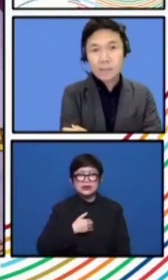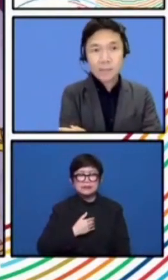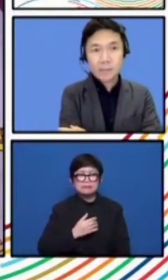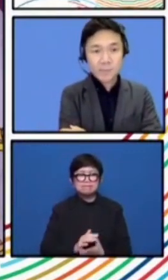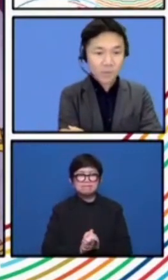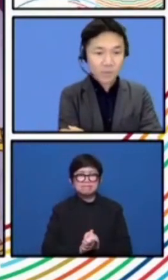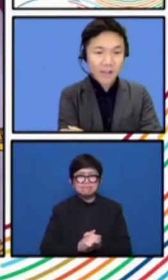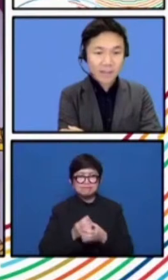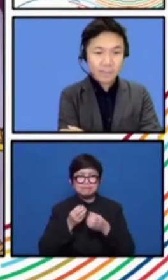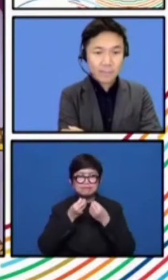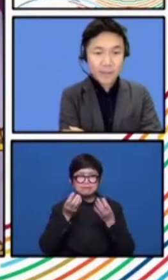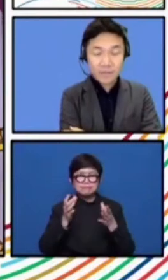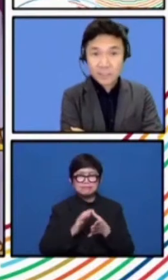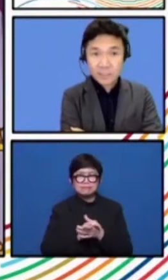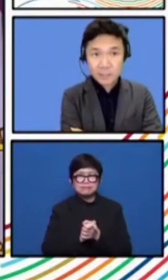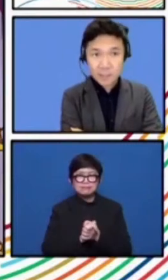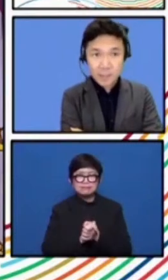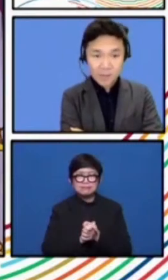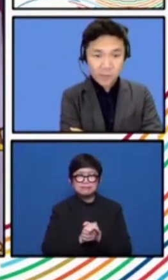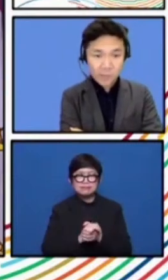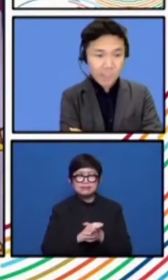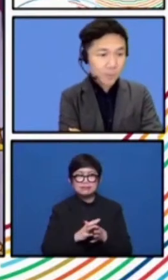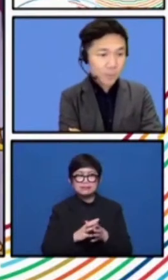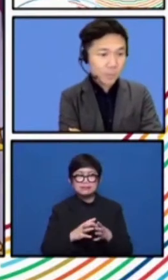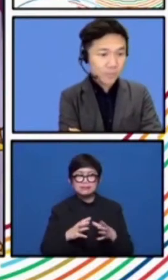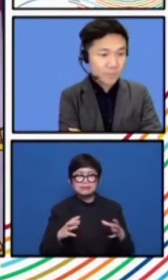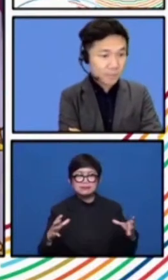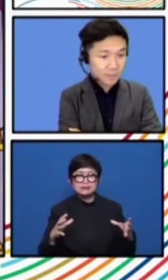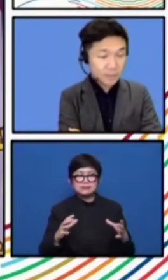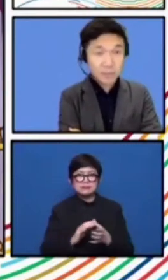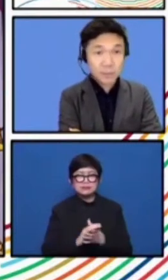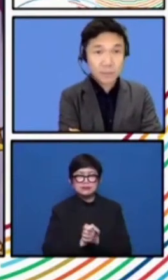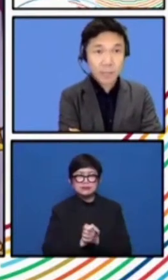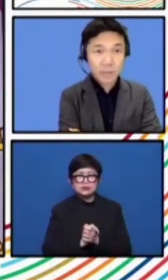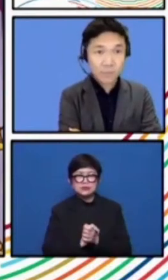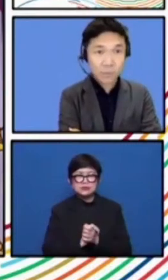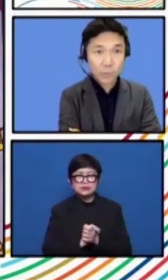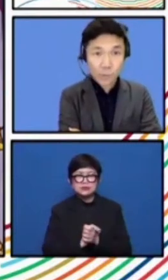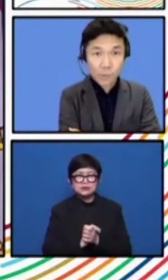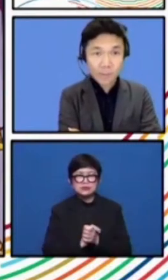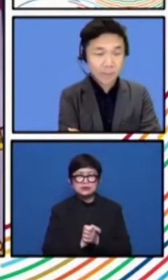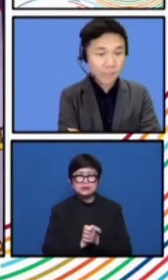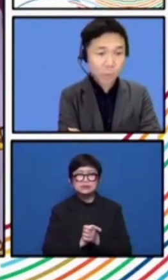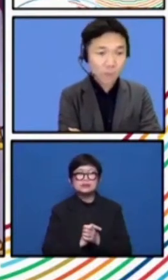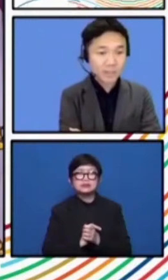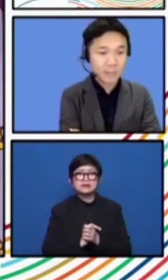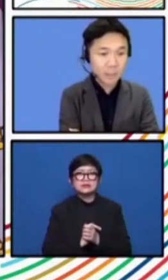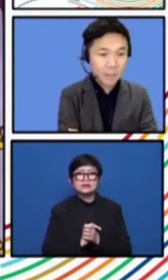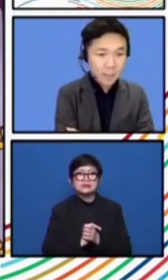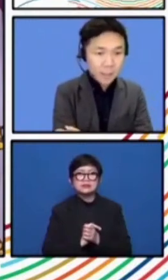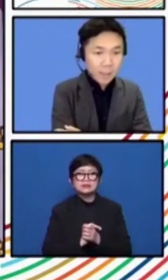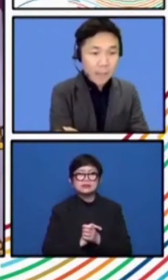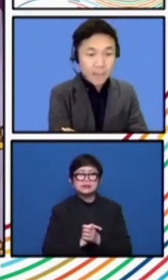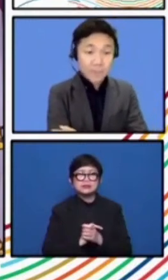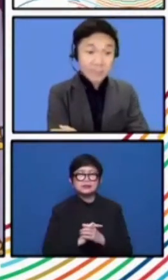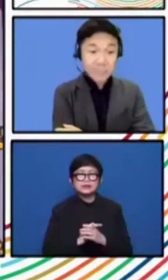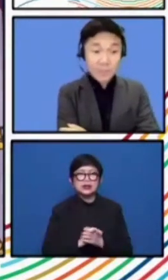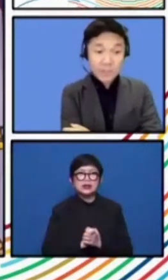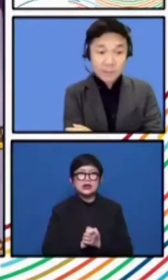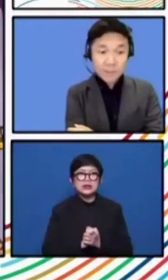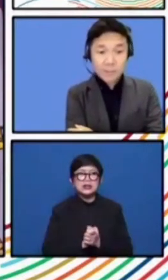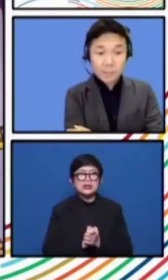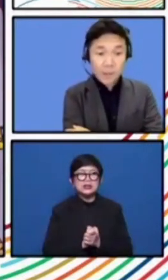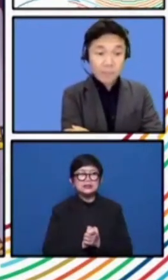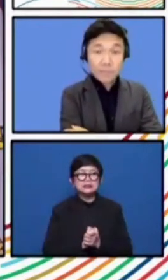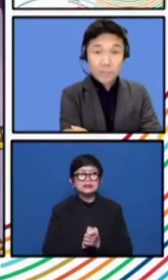in terms of providing benefits for people with disabilities and for creating equality Um this can be done